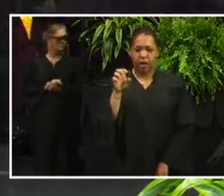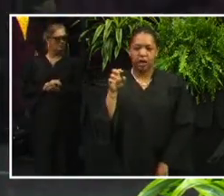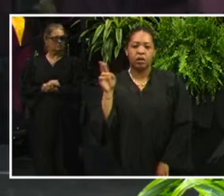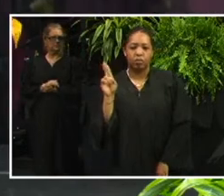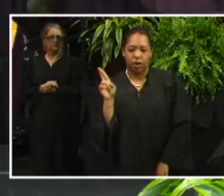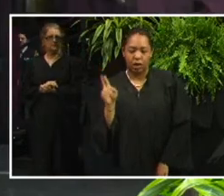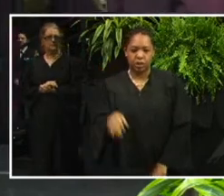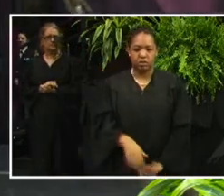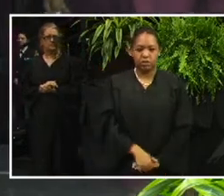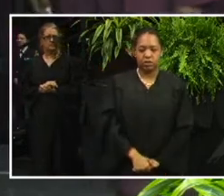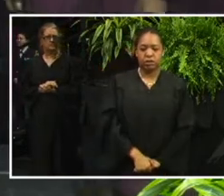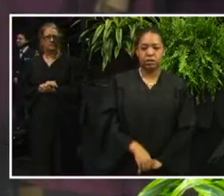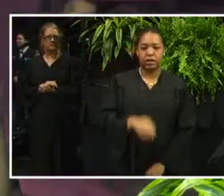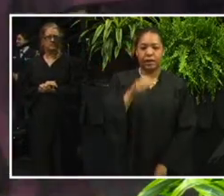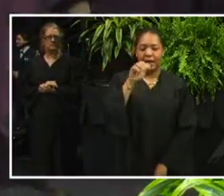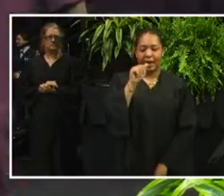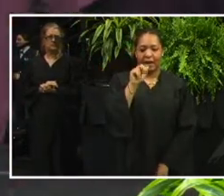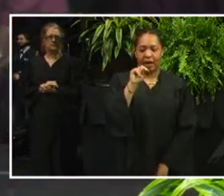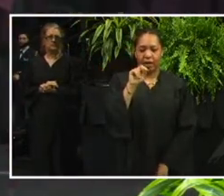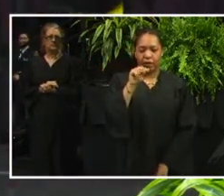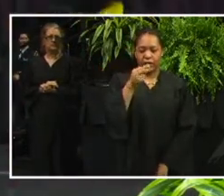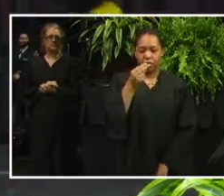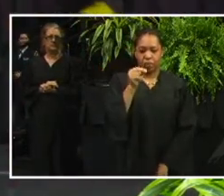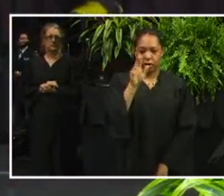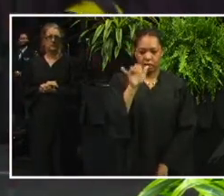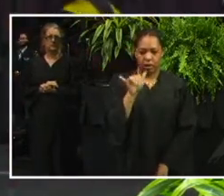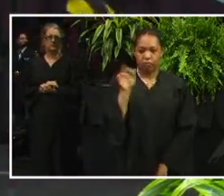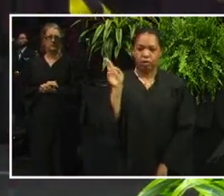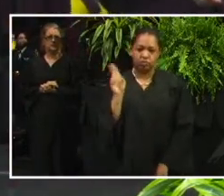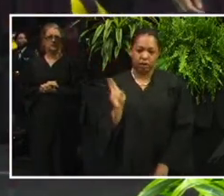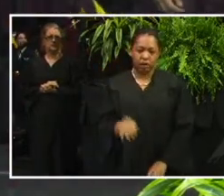Anthony Edward Rodriguez.